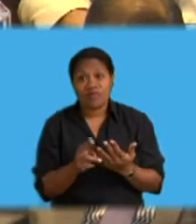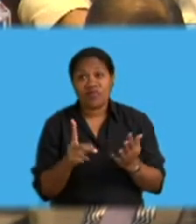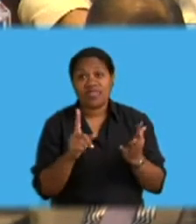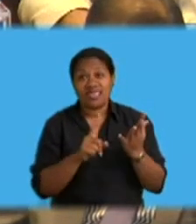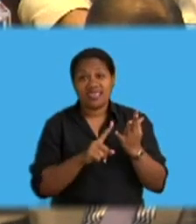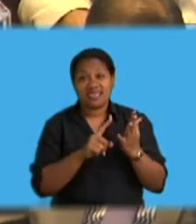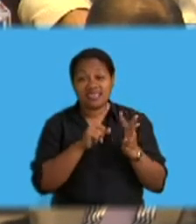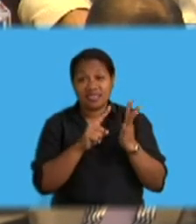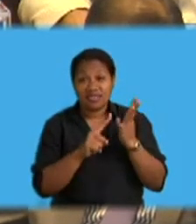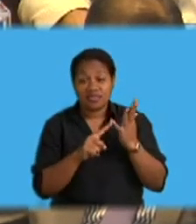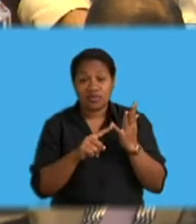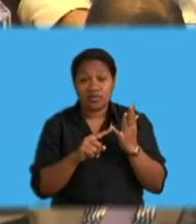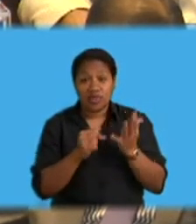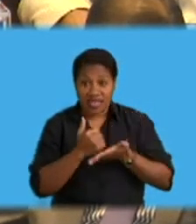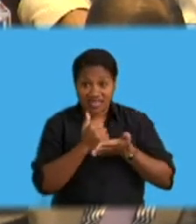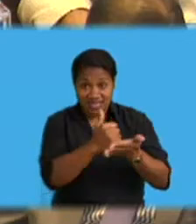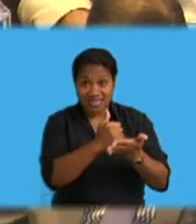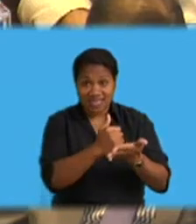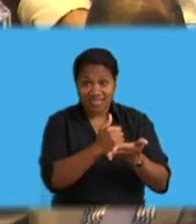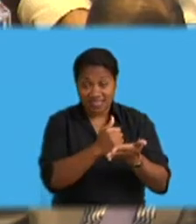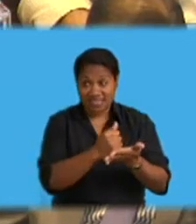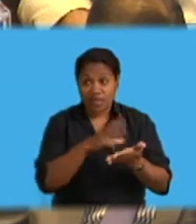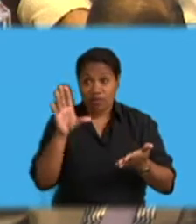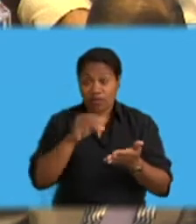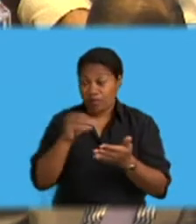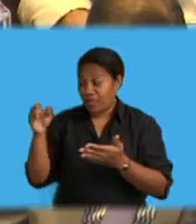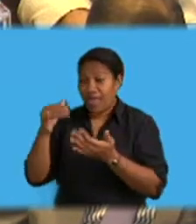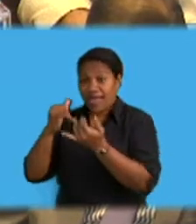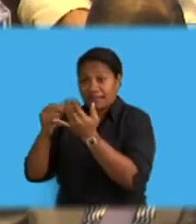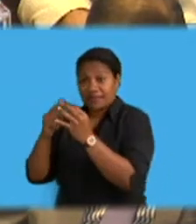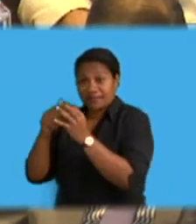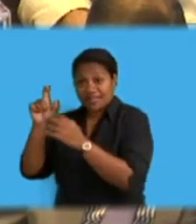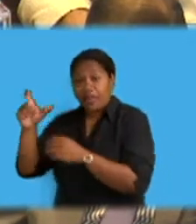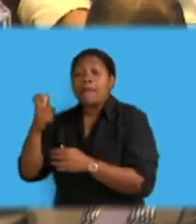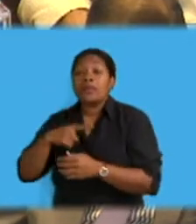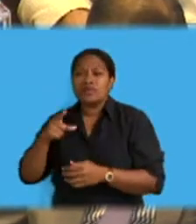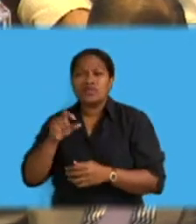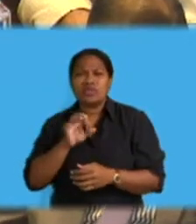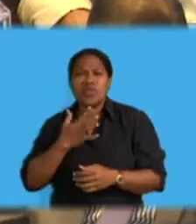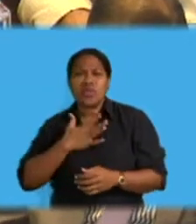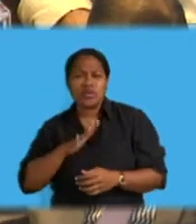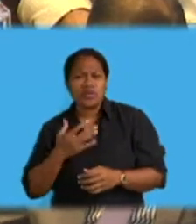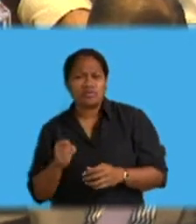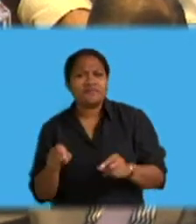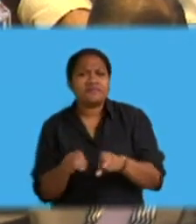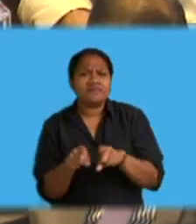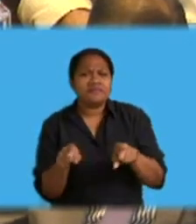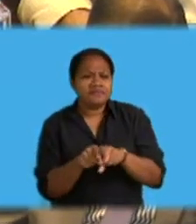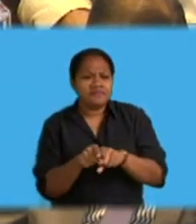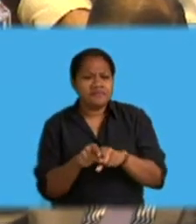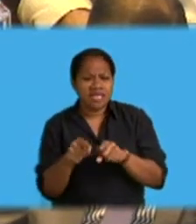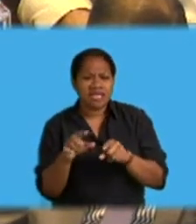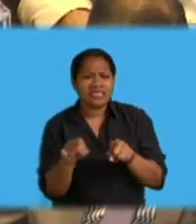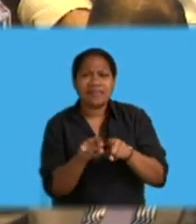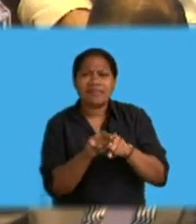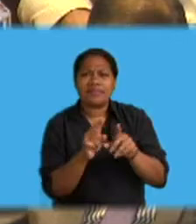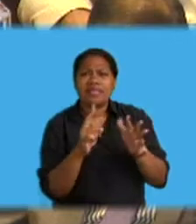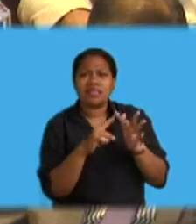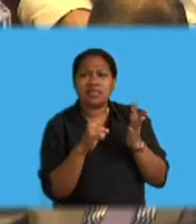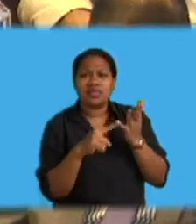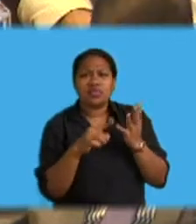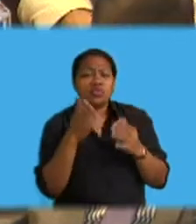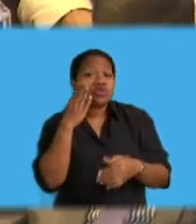channeled via SPC? Because we would not want it to have the same fate as the EU sugar assistance also